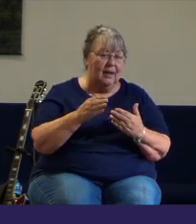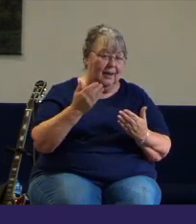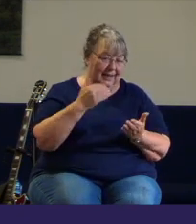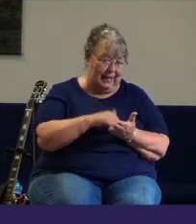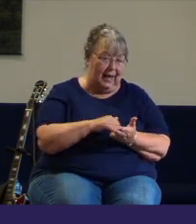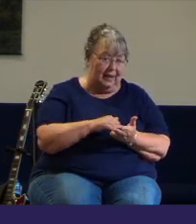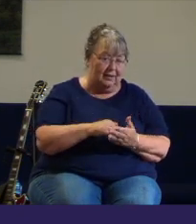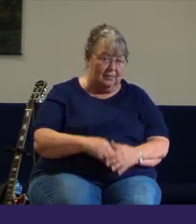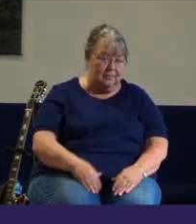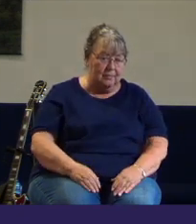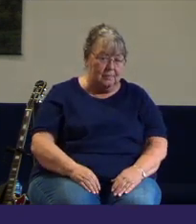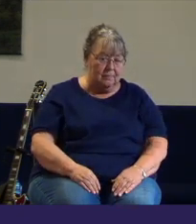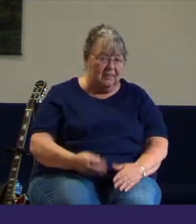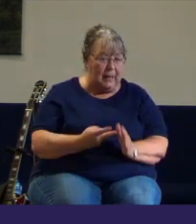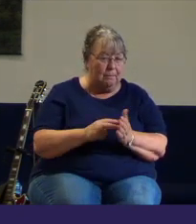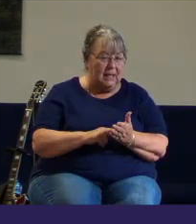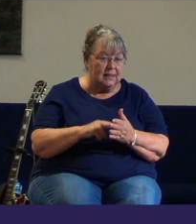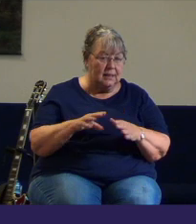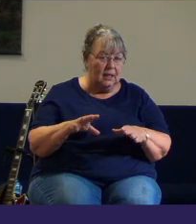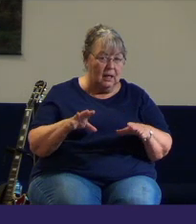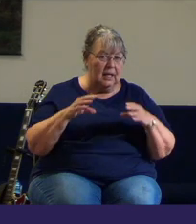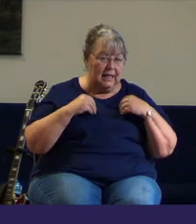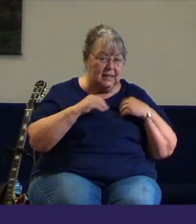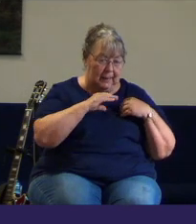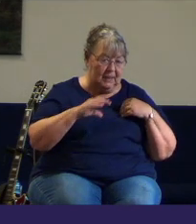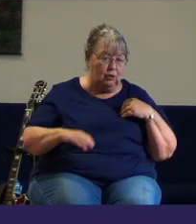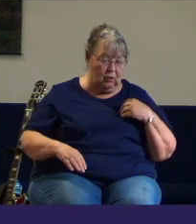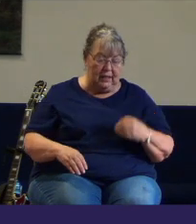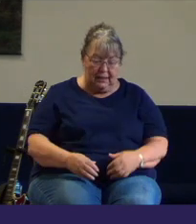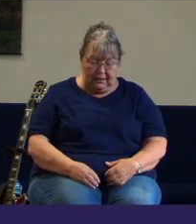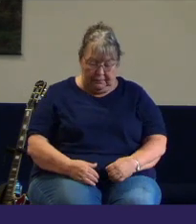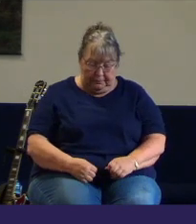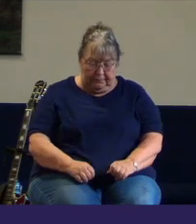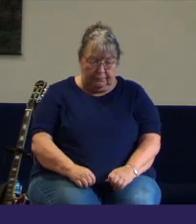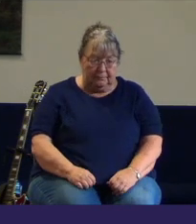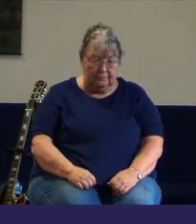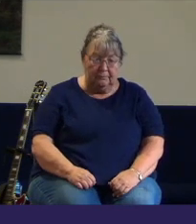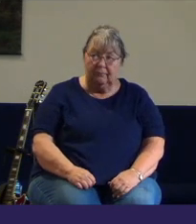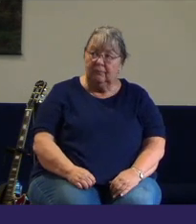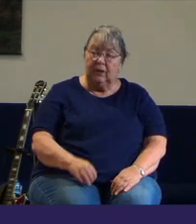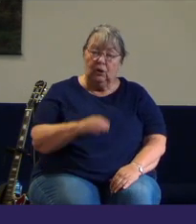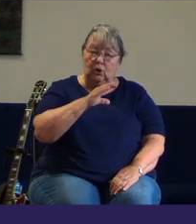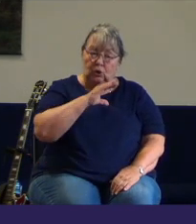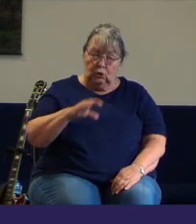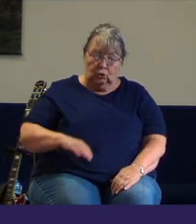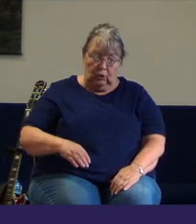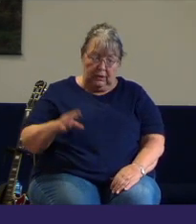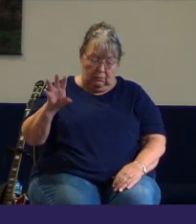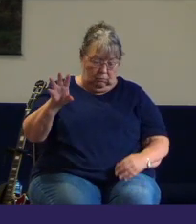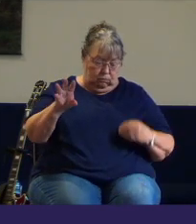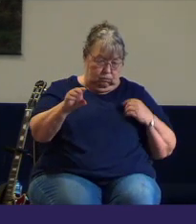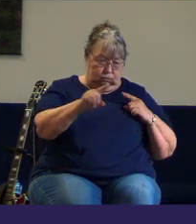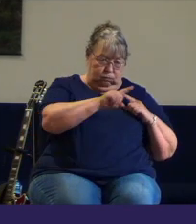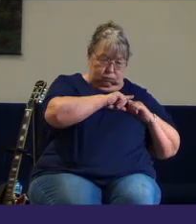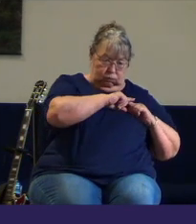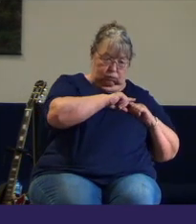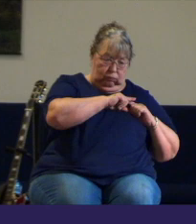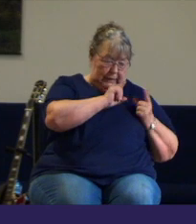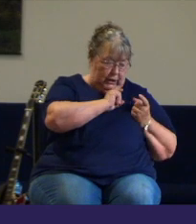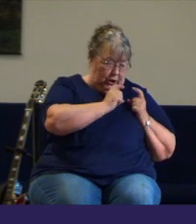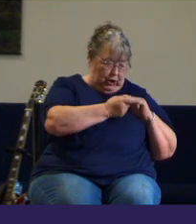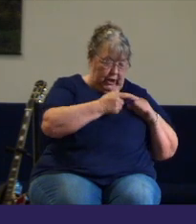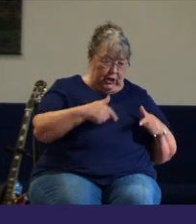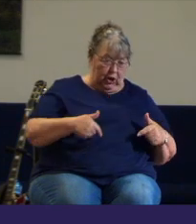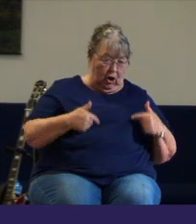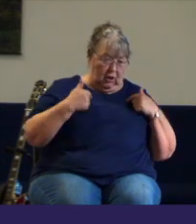So we need to be born again, and that's born of Christ. Christ coming into our hearts and changing our lives, ransoming